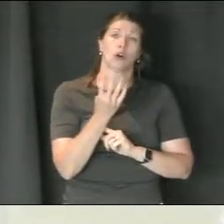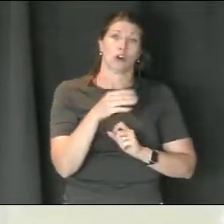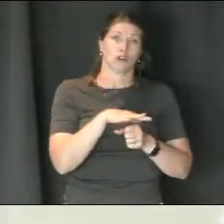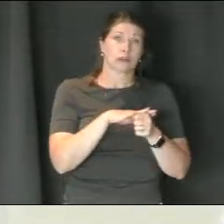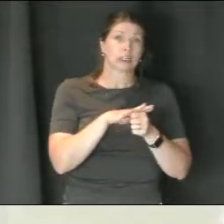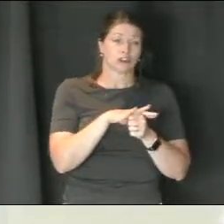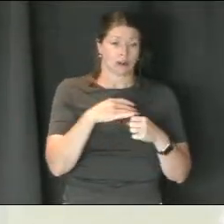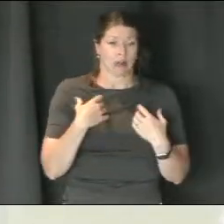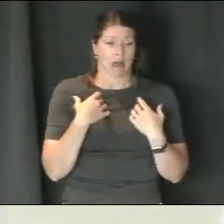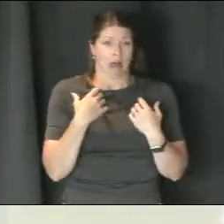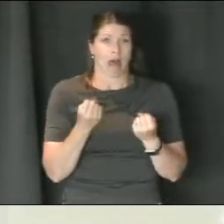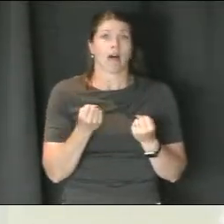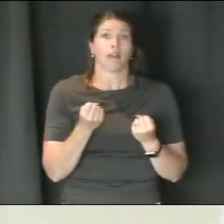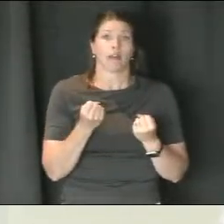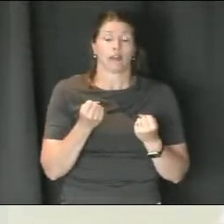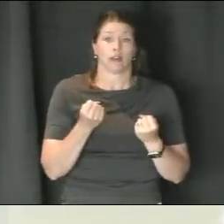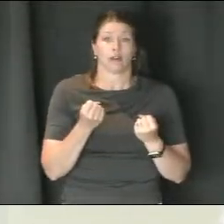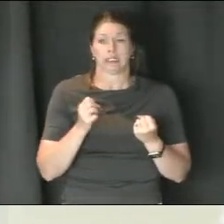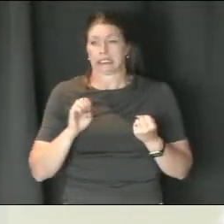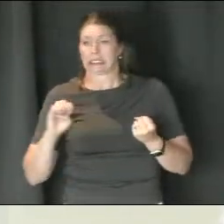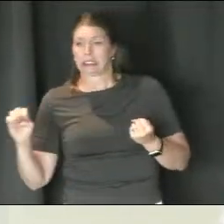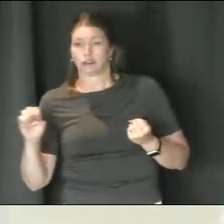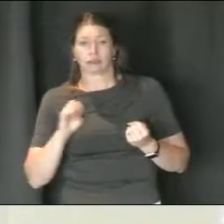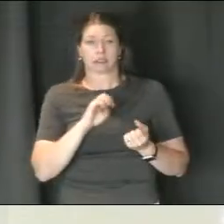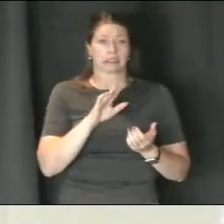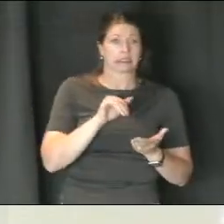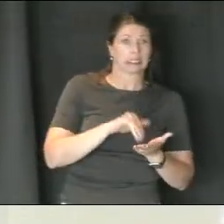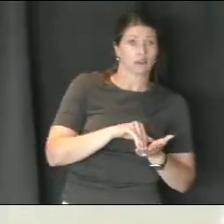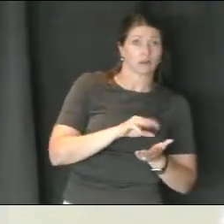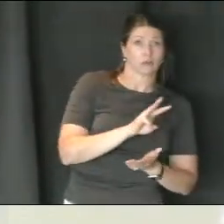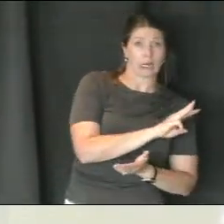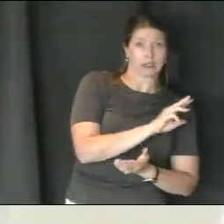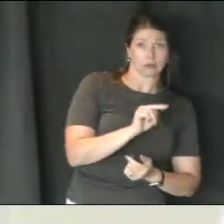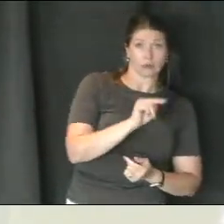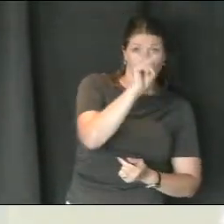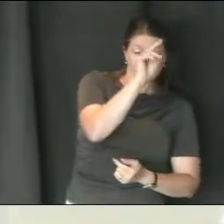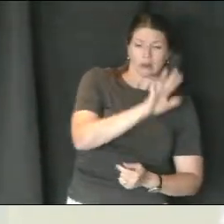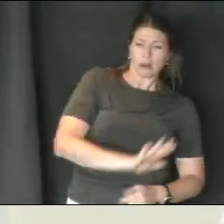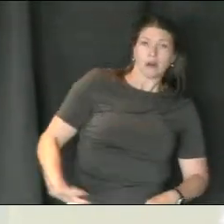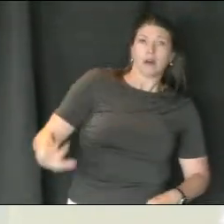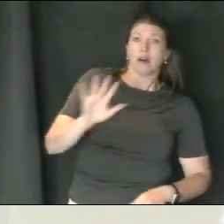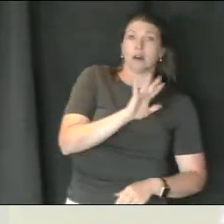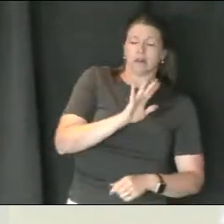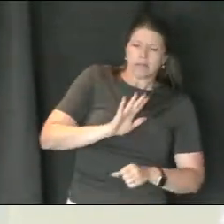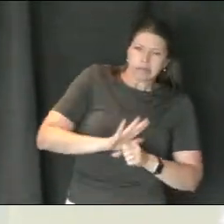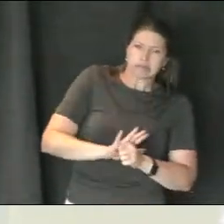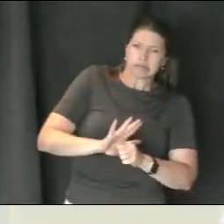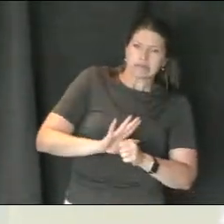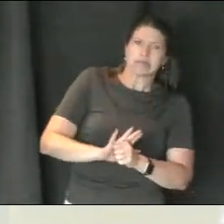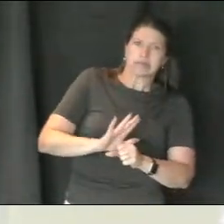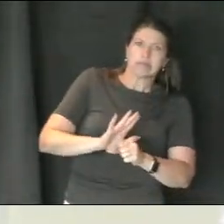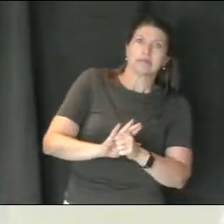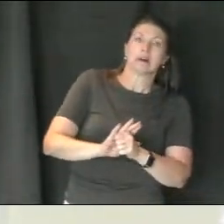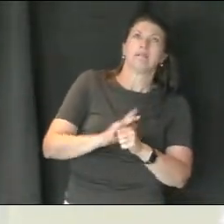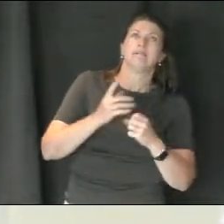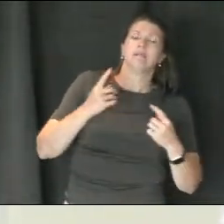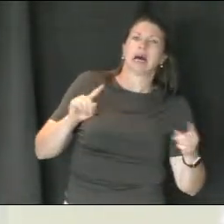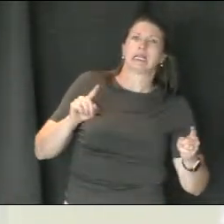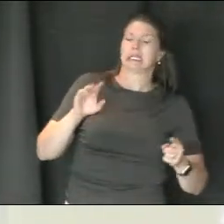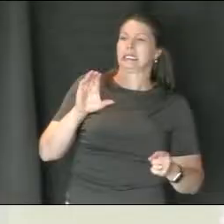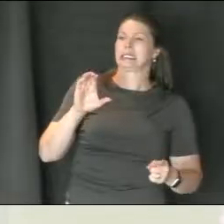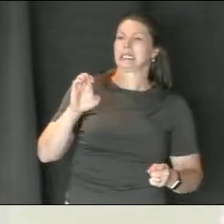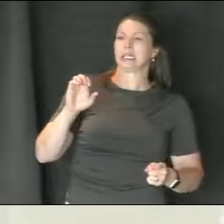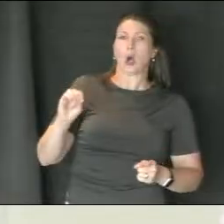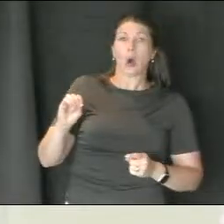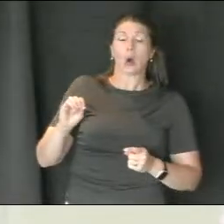authorities. And after getting the message through to these people, the CEOs and